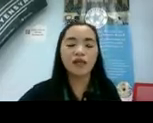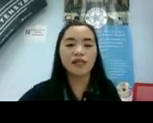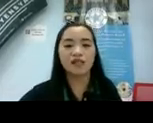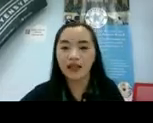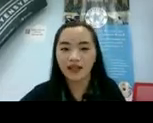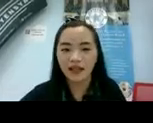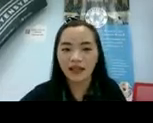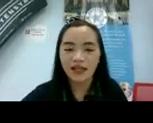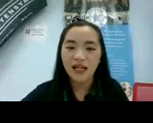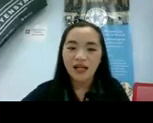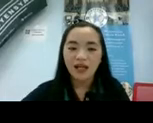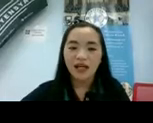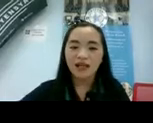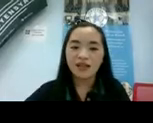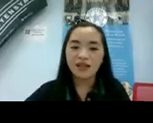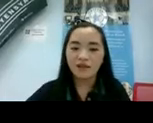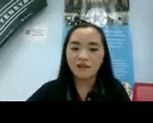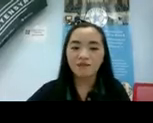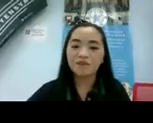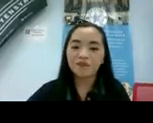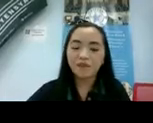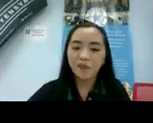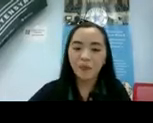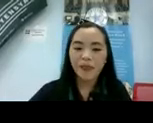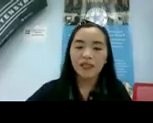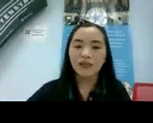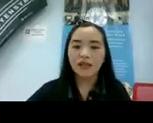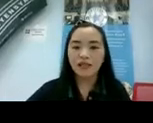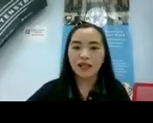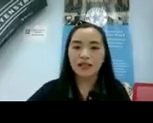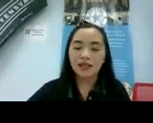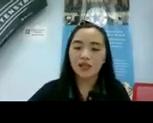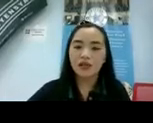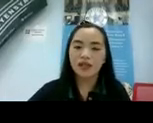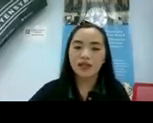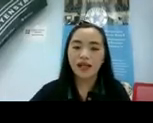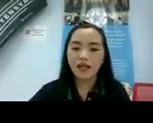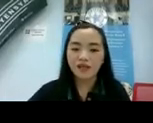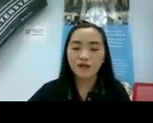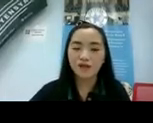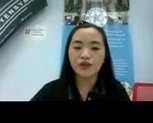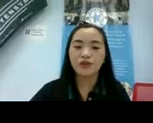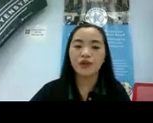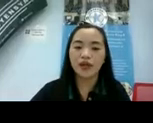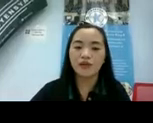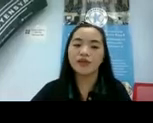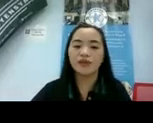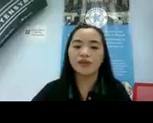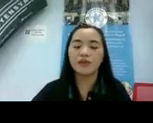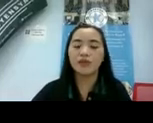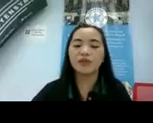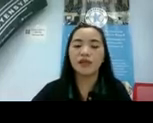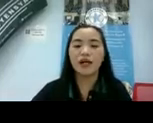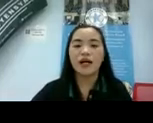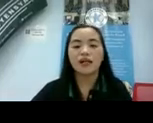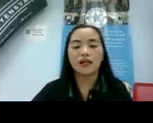the basis of your attendance. And your attendance or the names of those who are able to